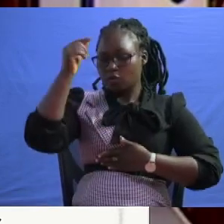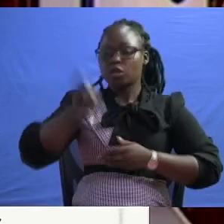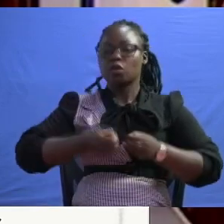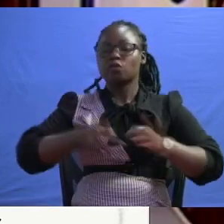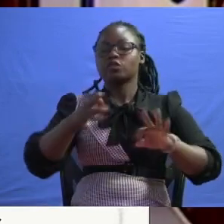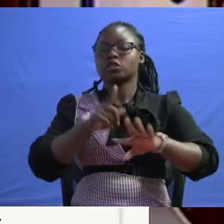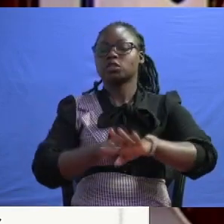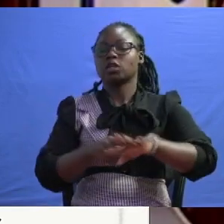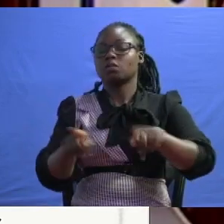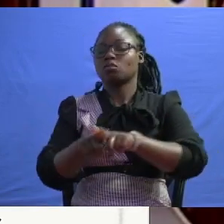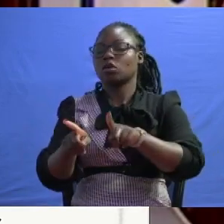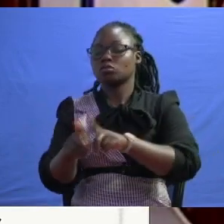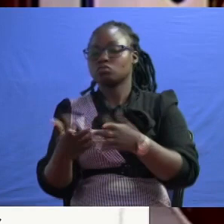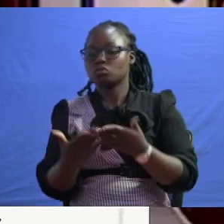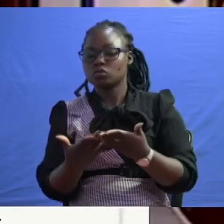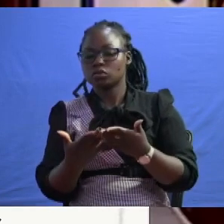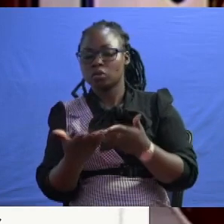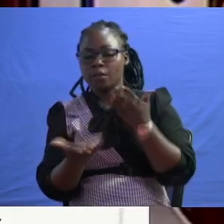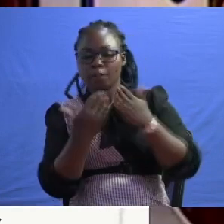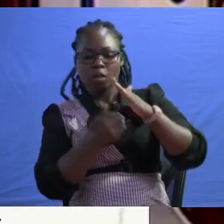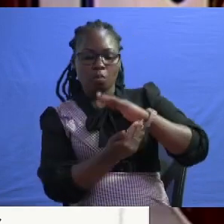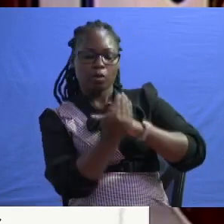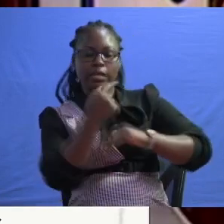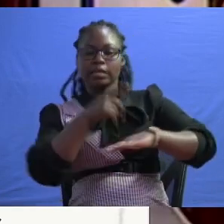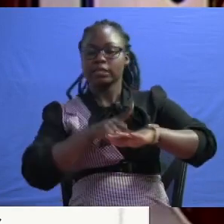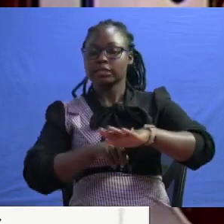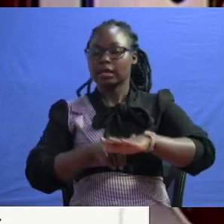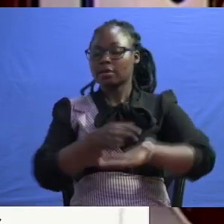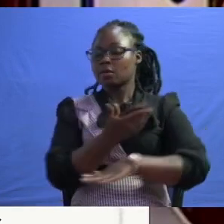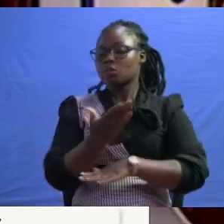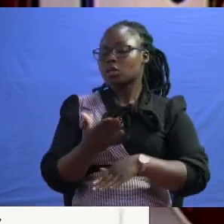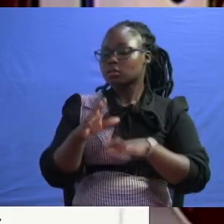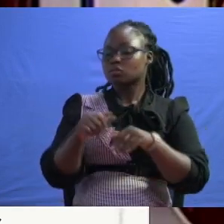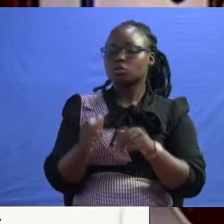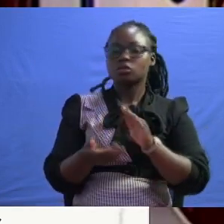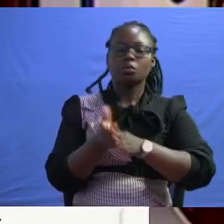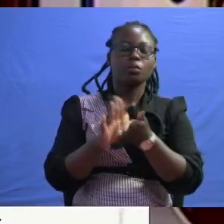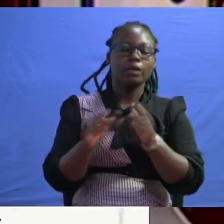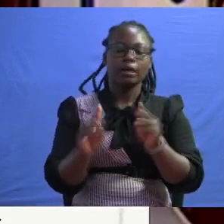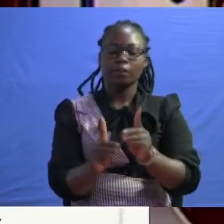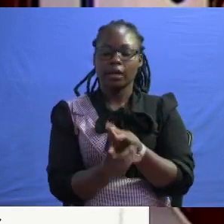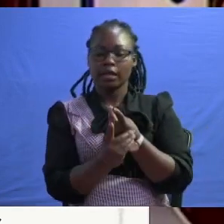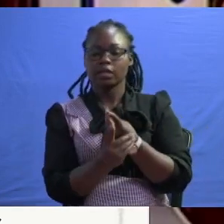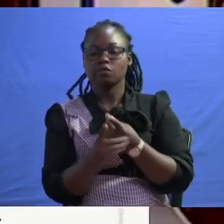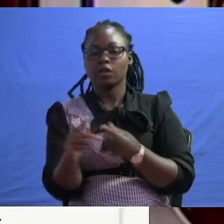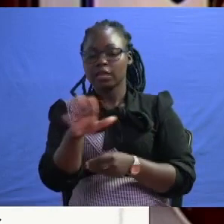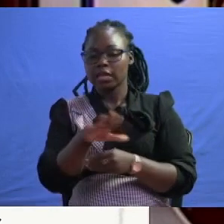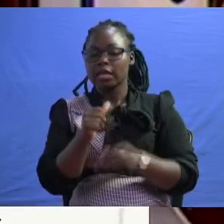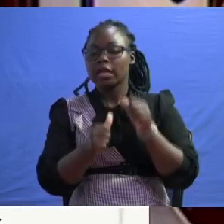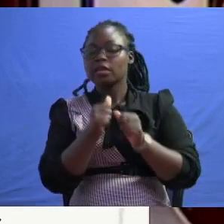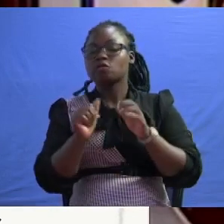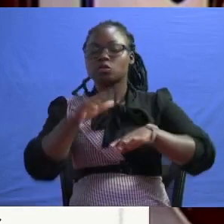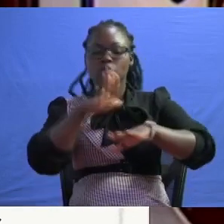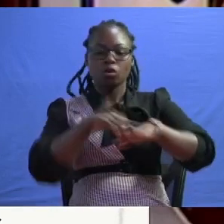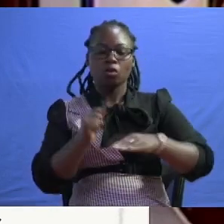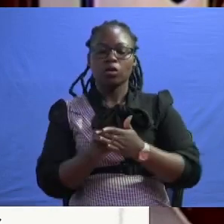hours and often morning hours. This would have been a different scenario if I would have called